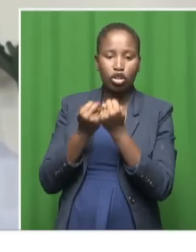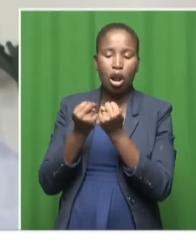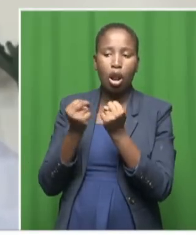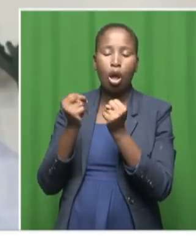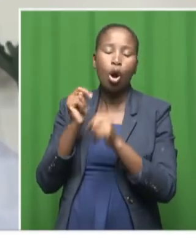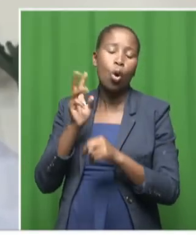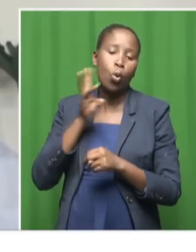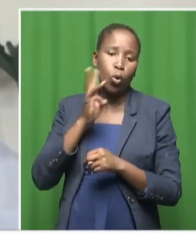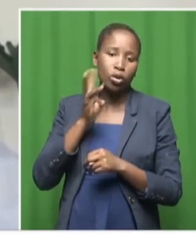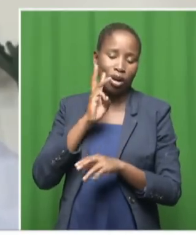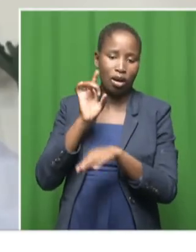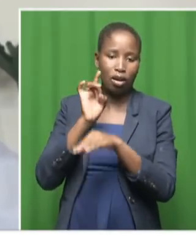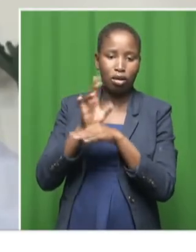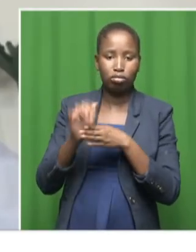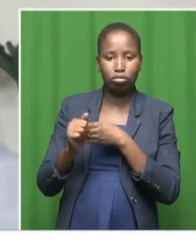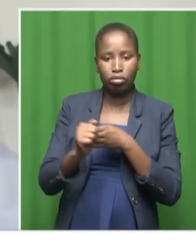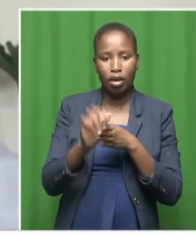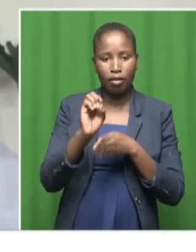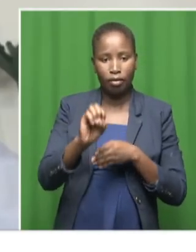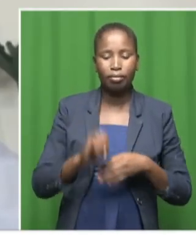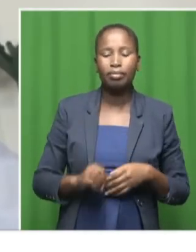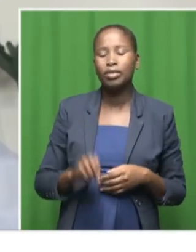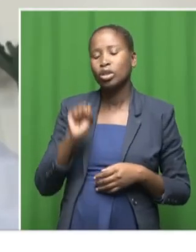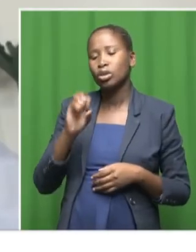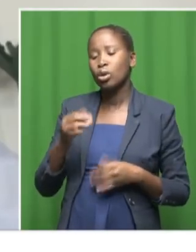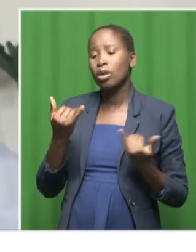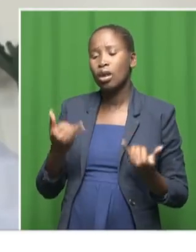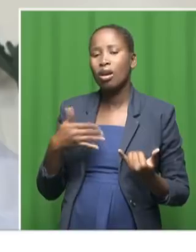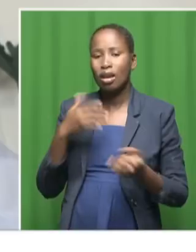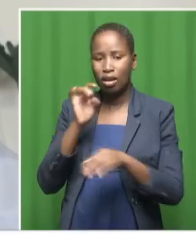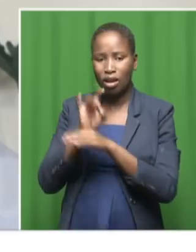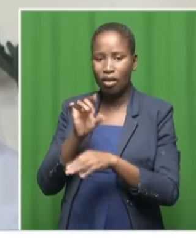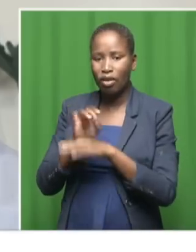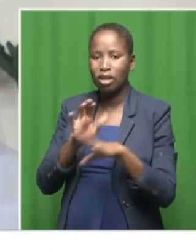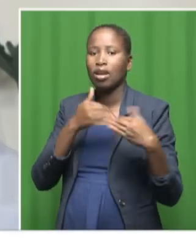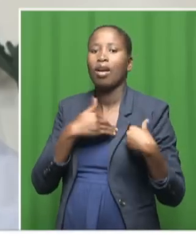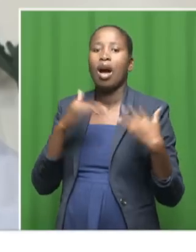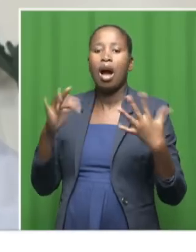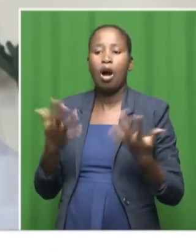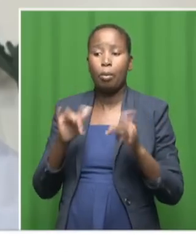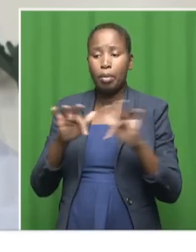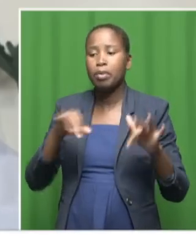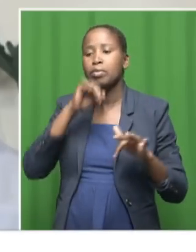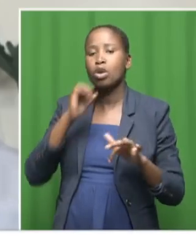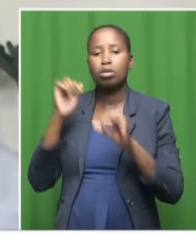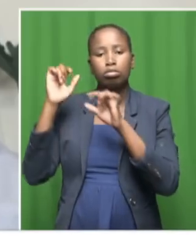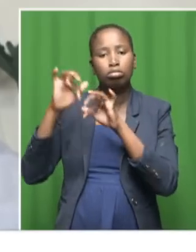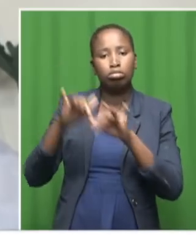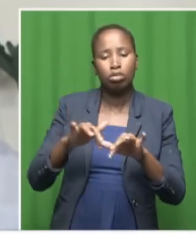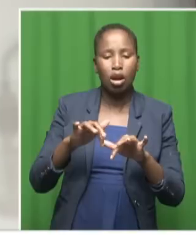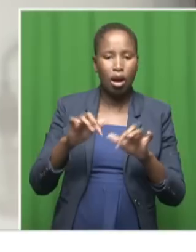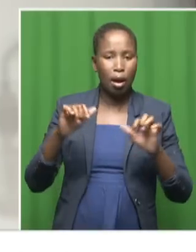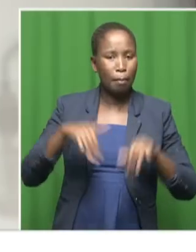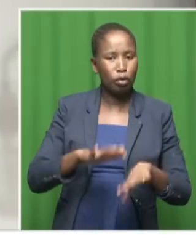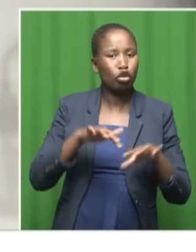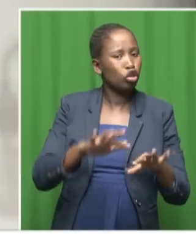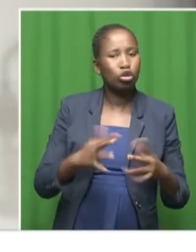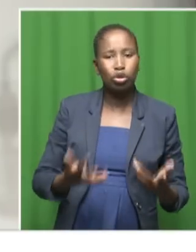steps taken to ensure the safety of beachgoers in the city? So we have